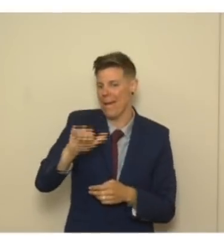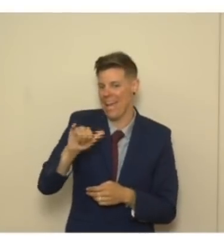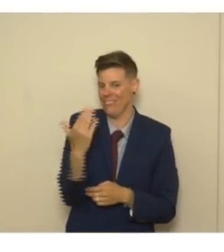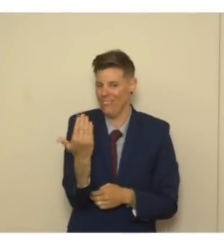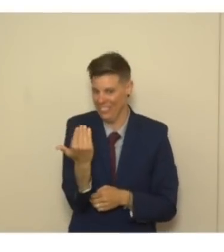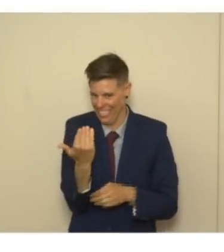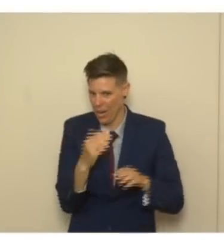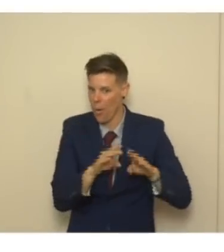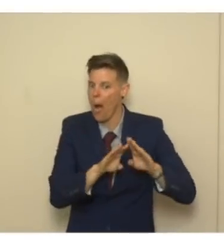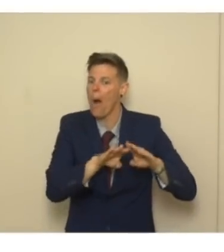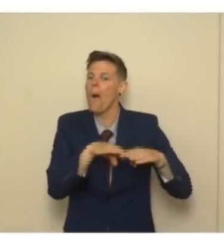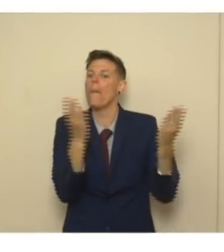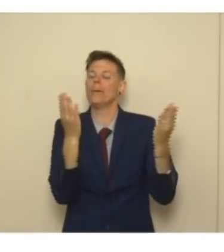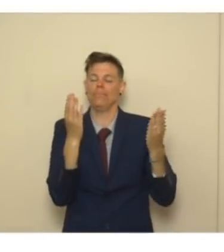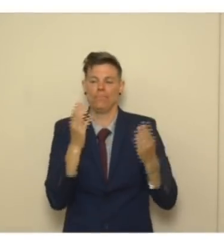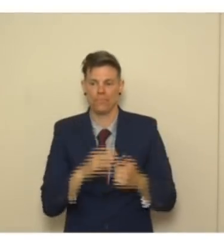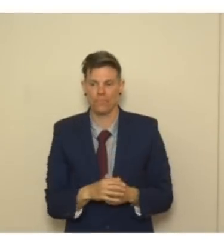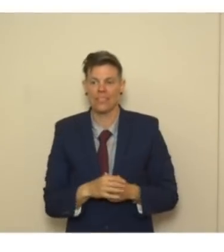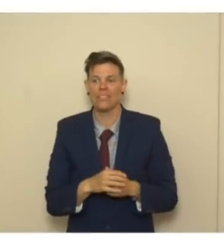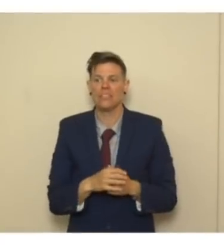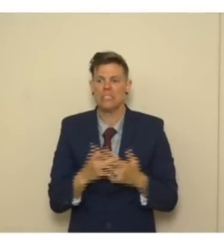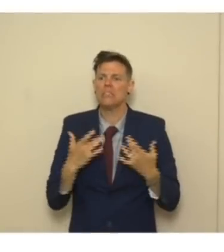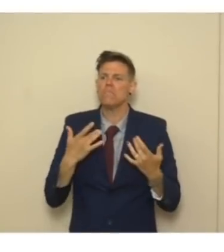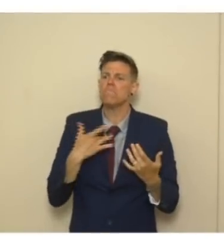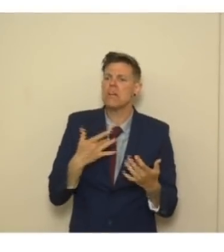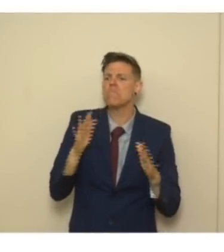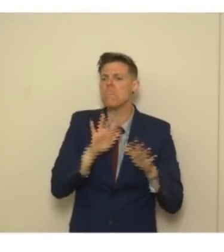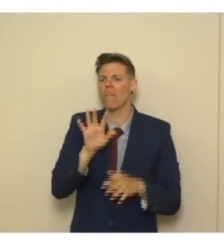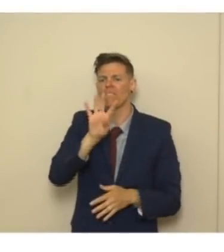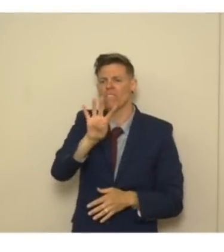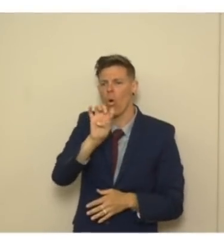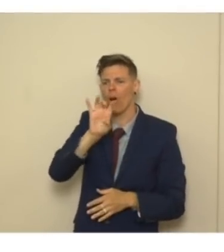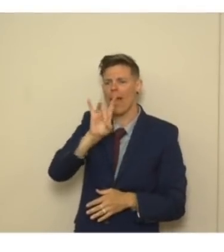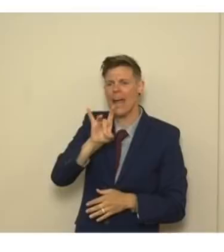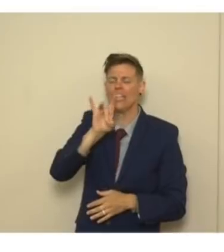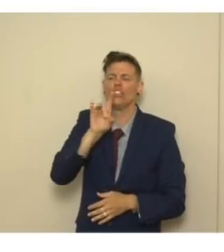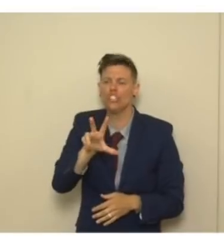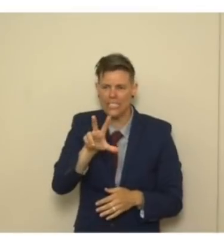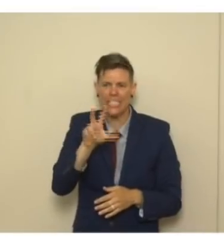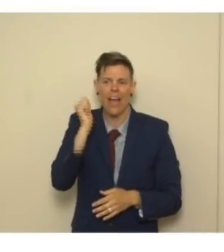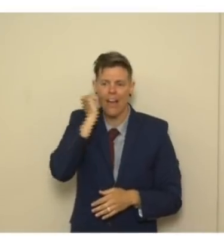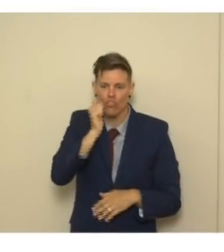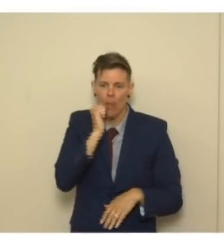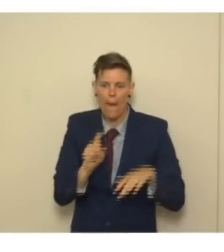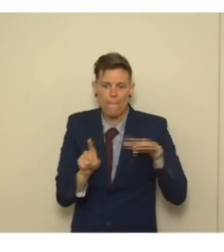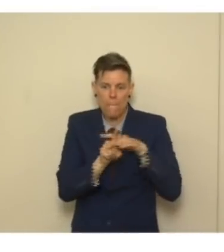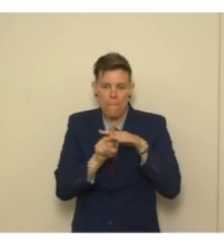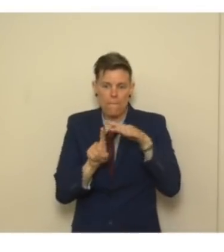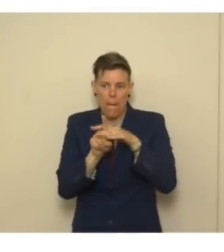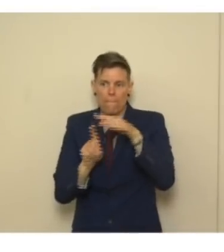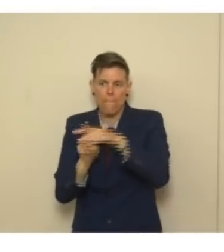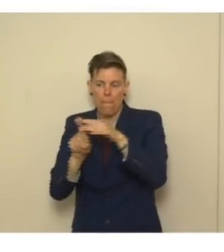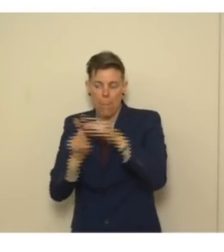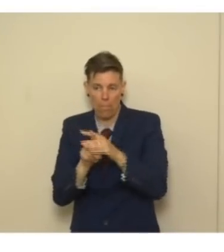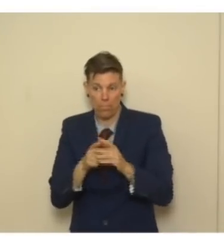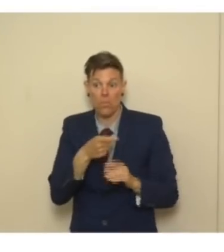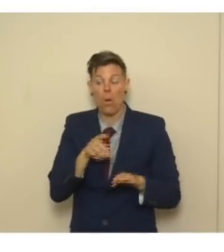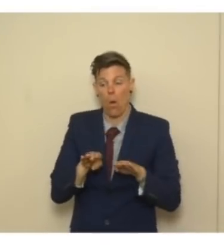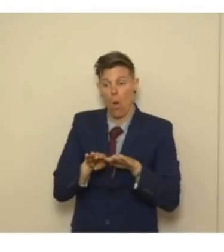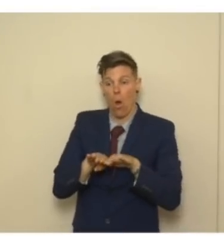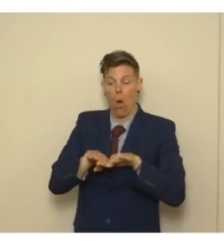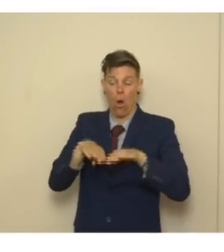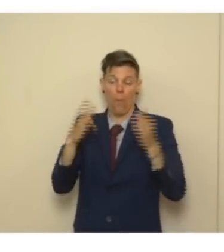483 cases on average back when they lifted that lockdown. That's gone up by a factor of more than 5